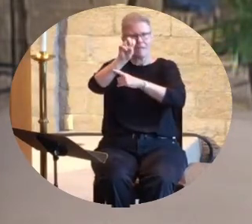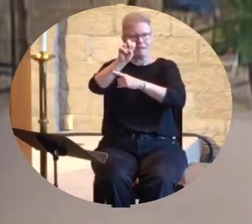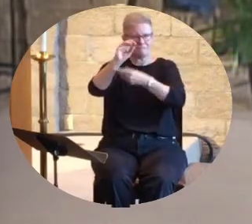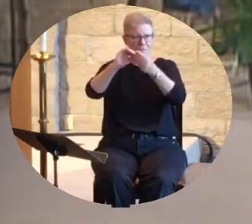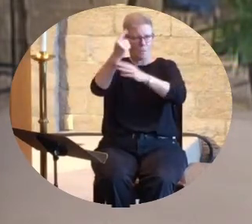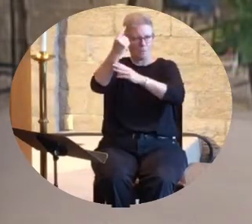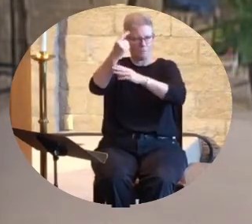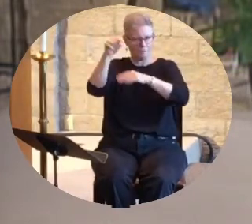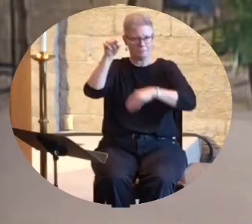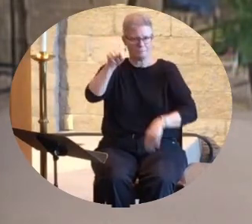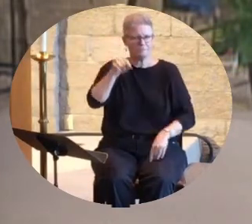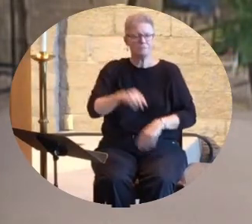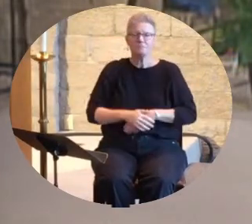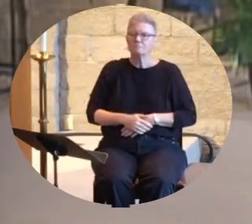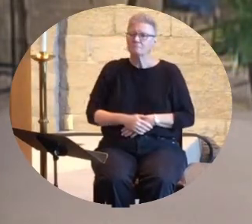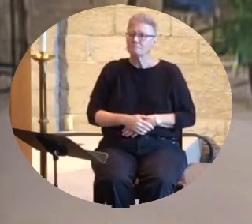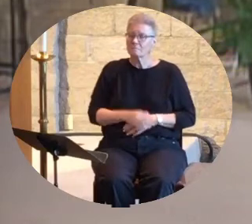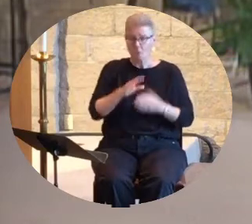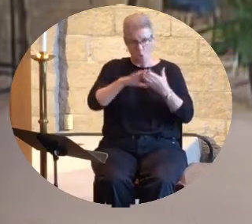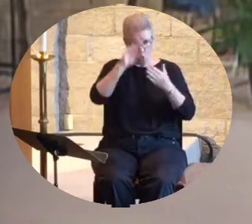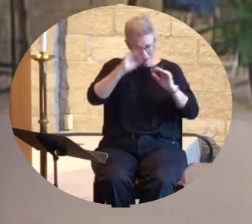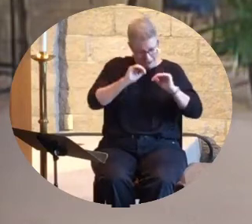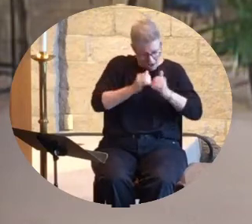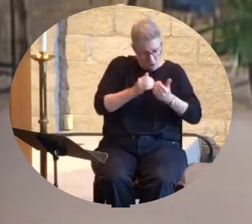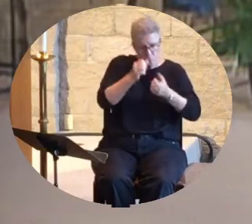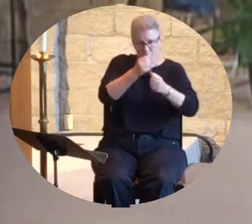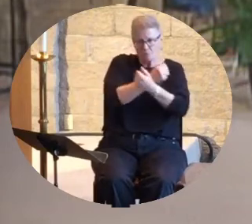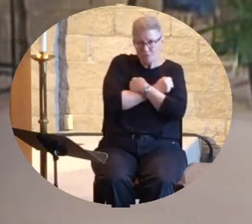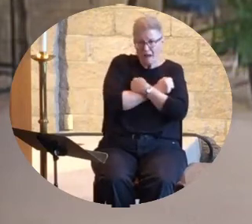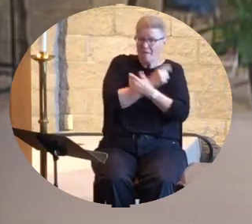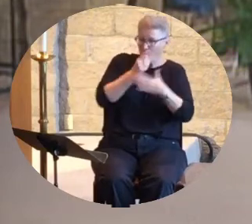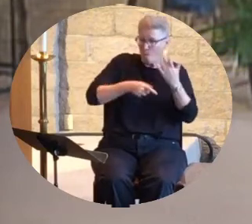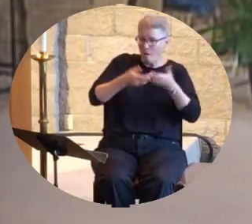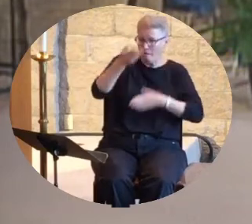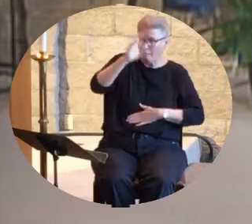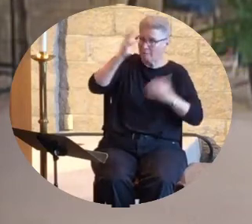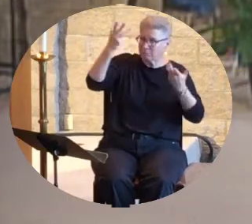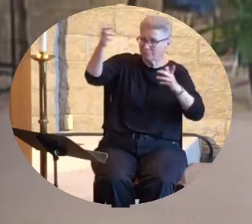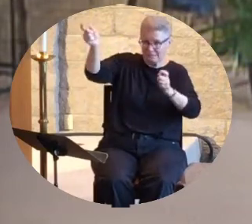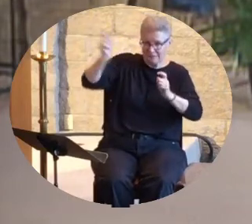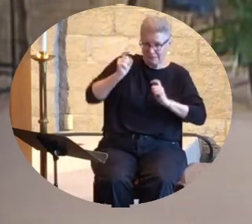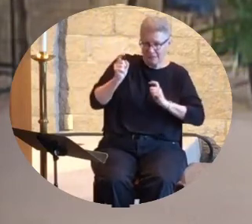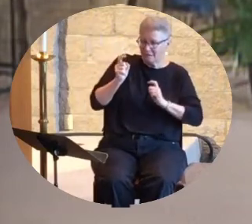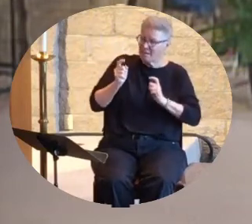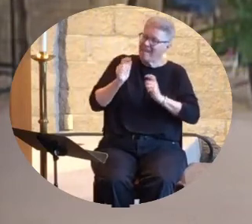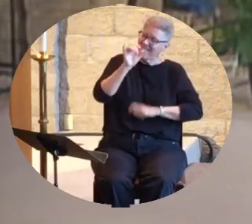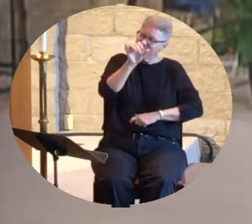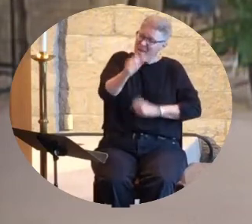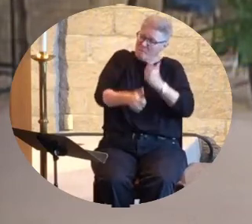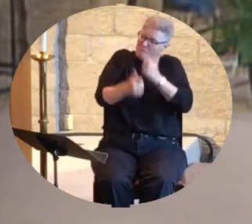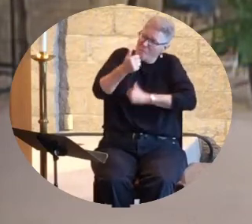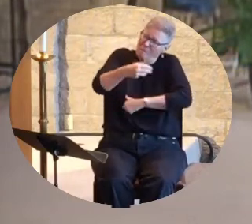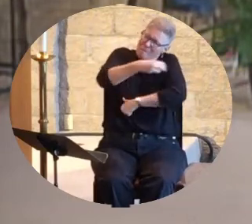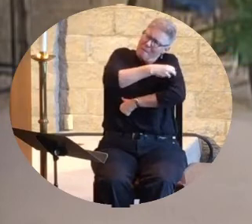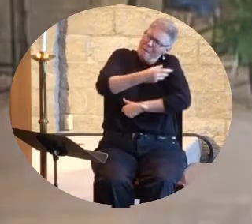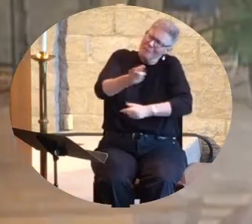Learning to love what God has given us is the most powerful gift we can give